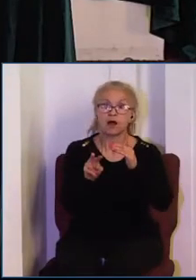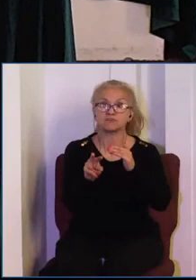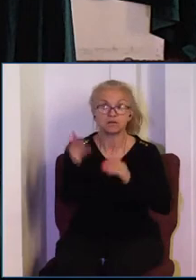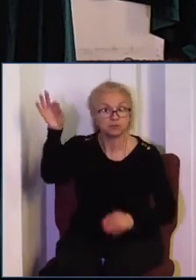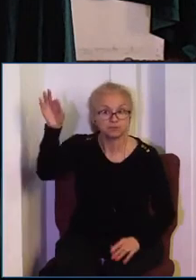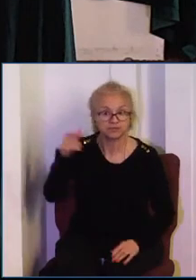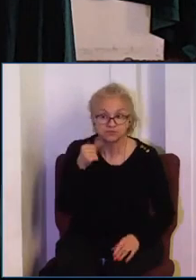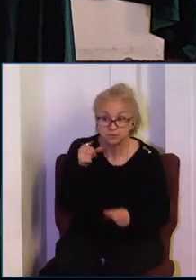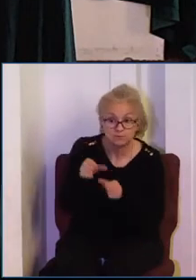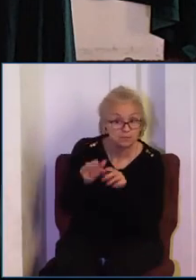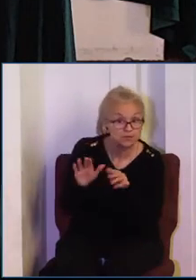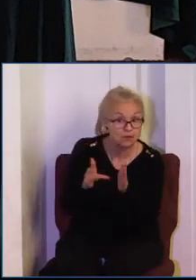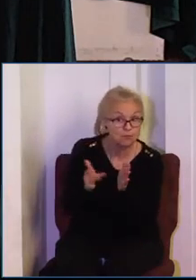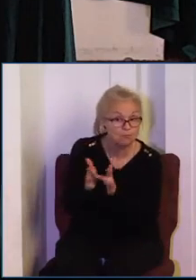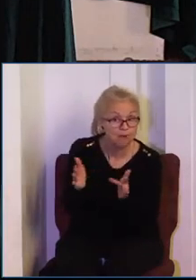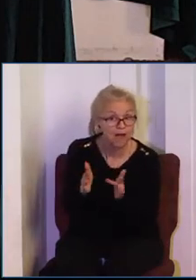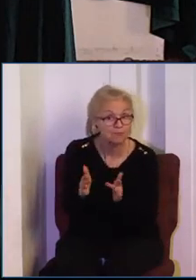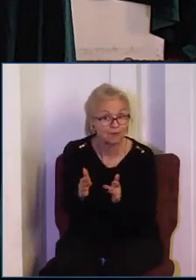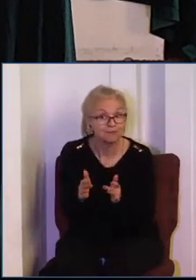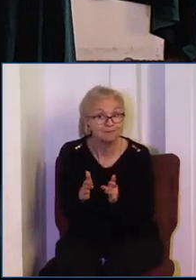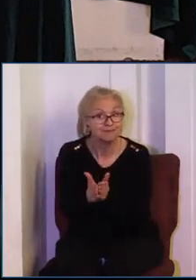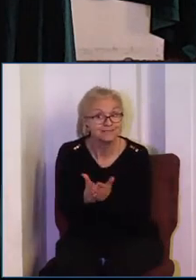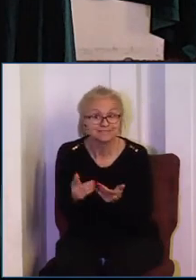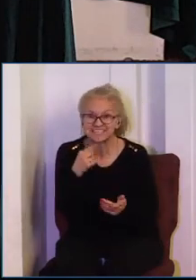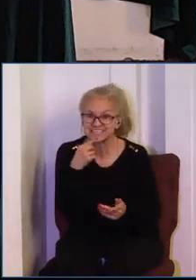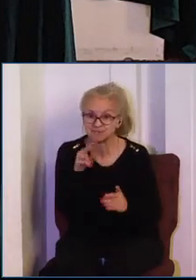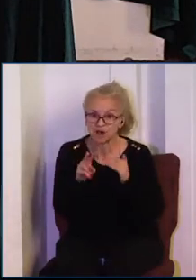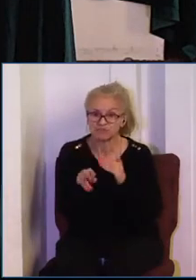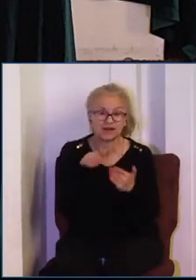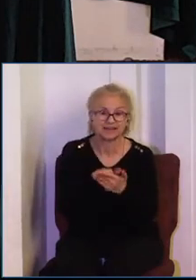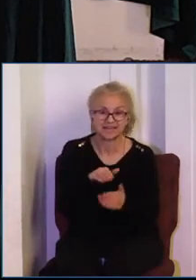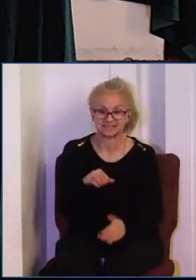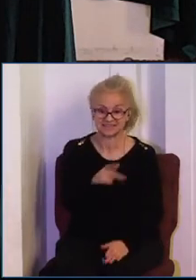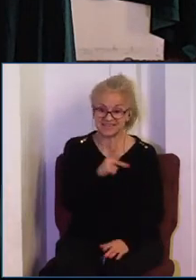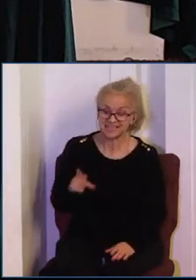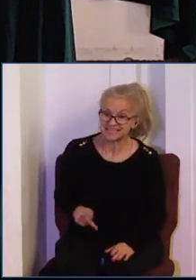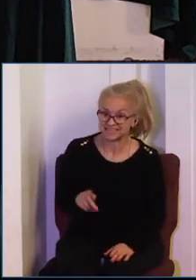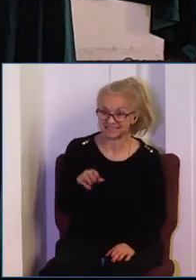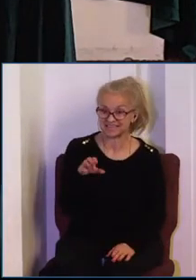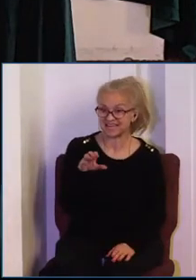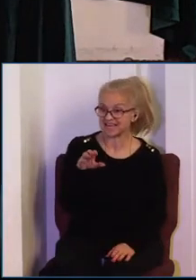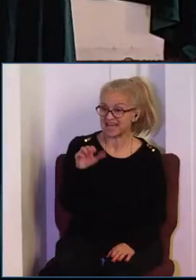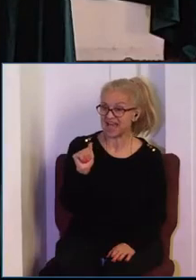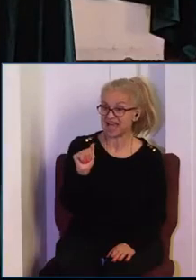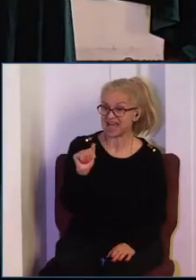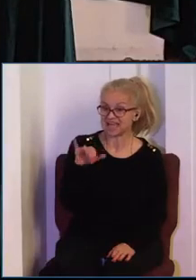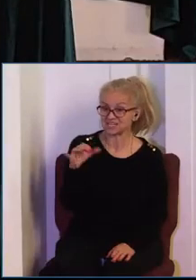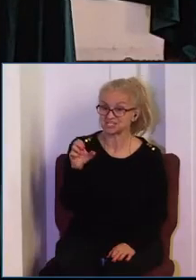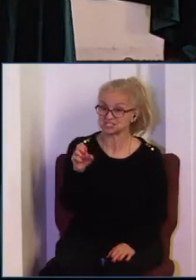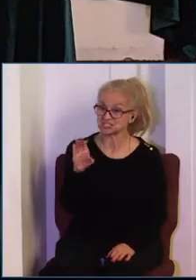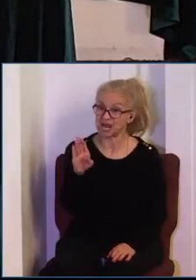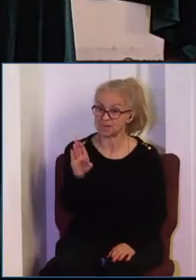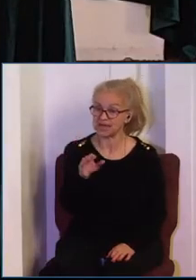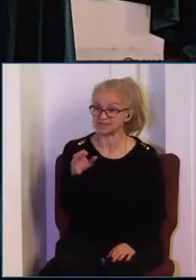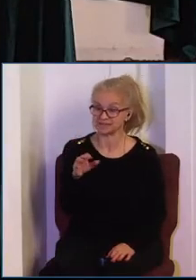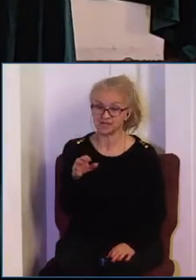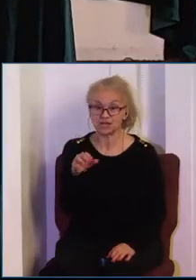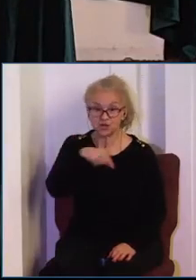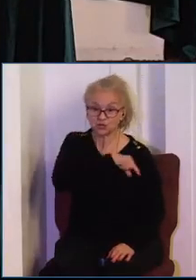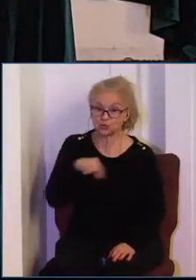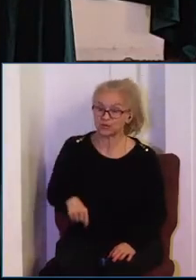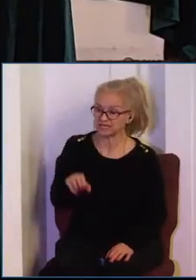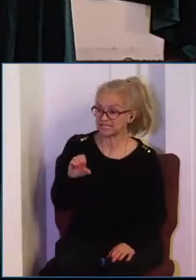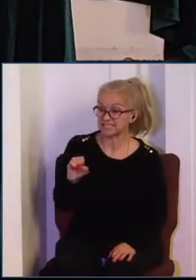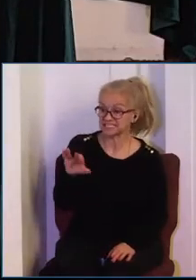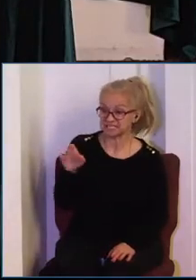if you remember, you Bible scholars, he prophesied against King Ahab and Queen Jezebel, and that did not turn out very well for either one of